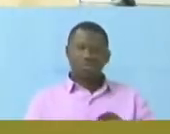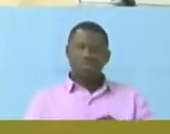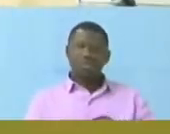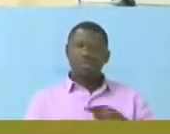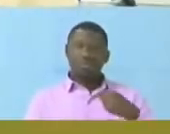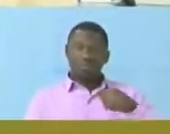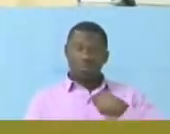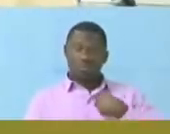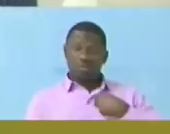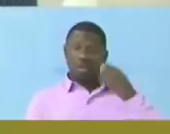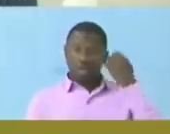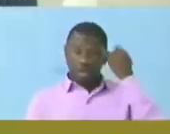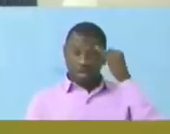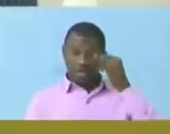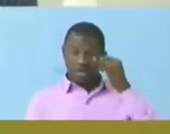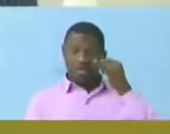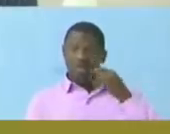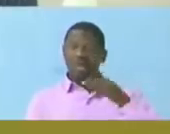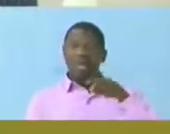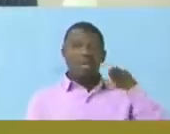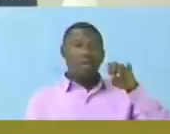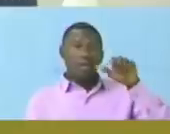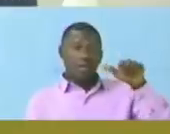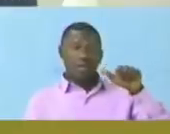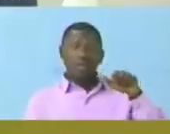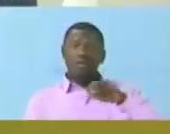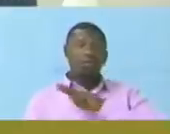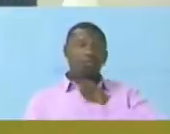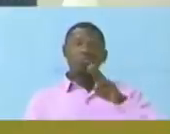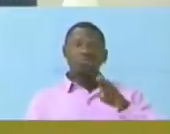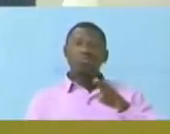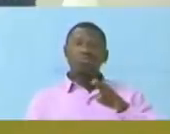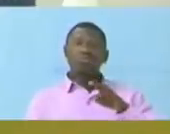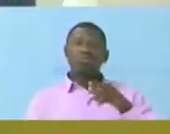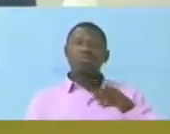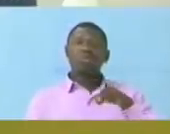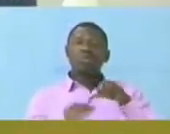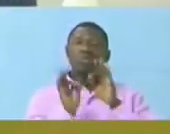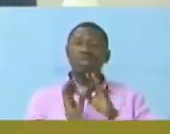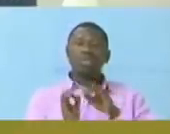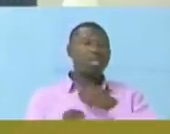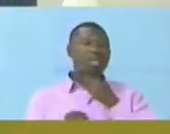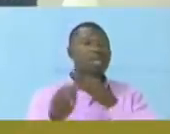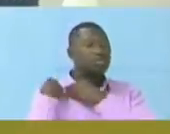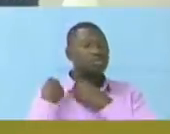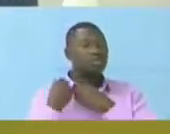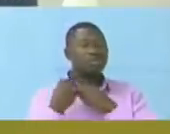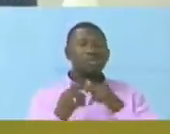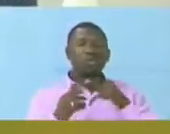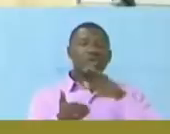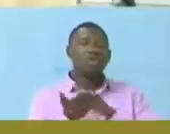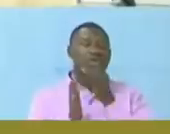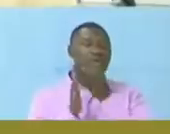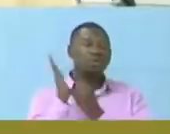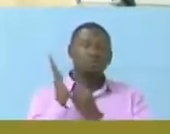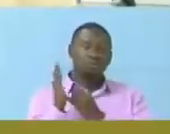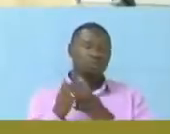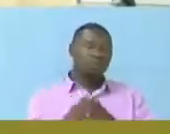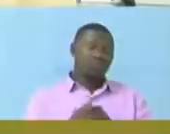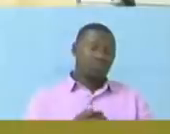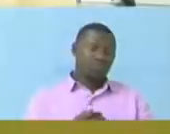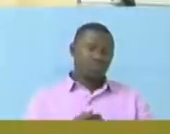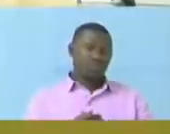complaint. Nde fola niya jeroto NIA manya na wasida wo wasida tala ukulto. I was with the police